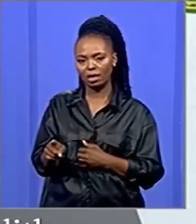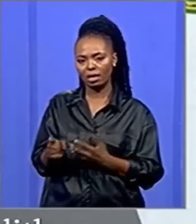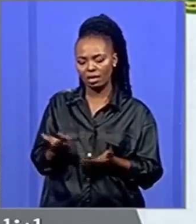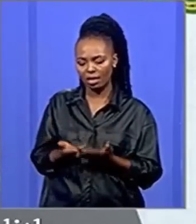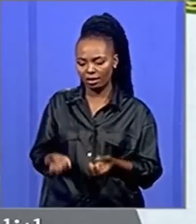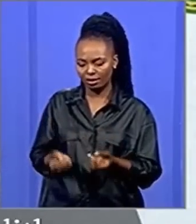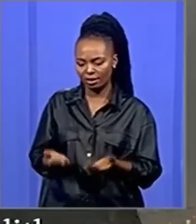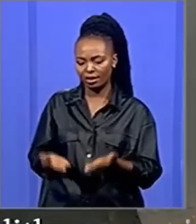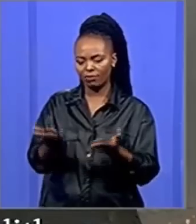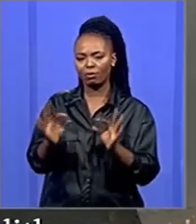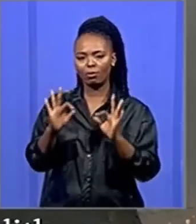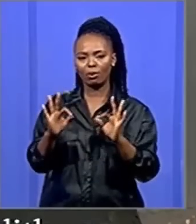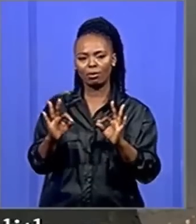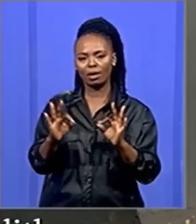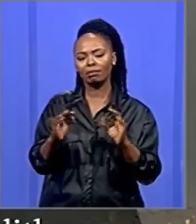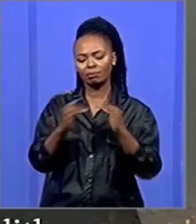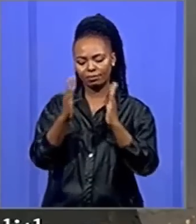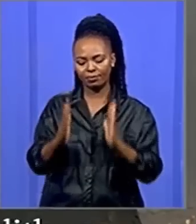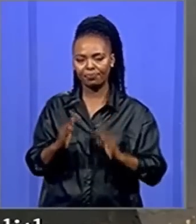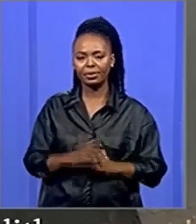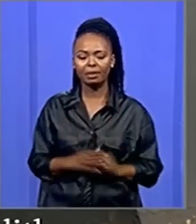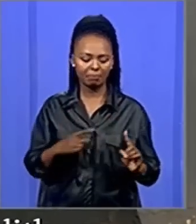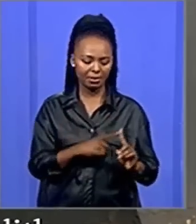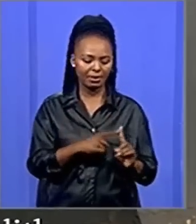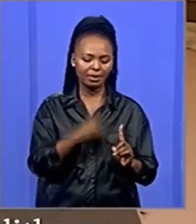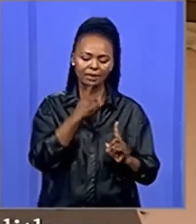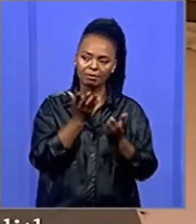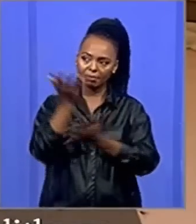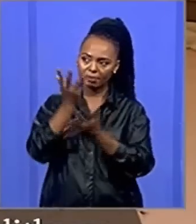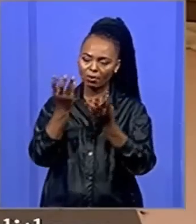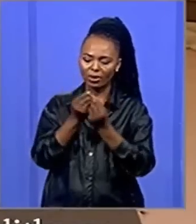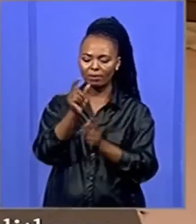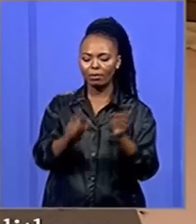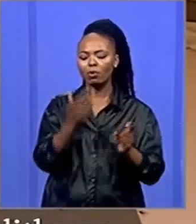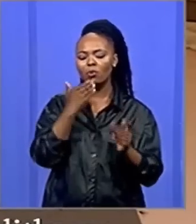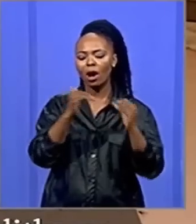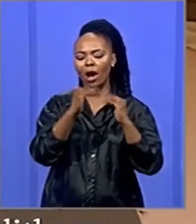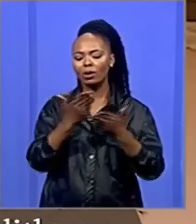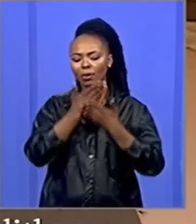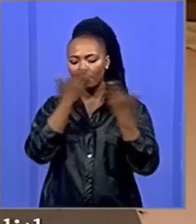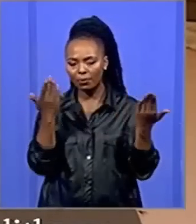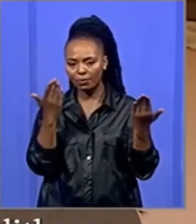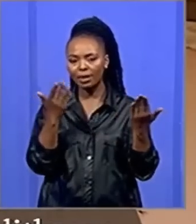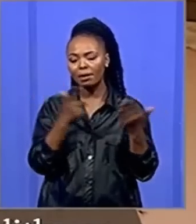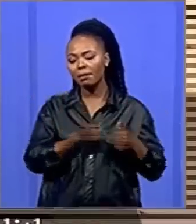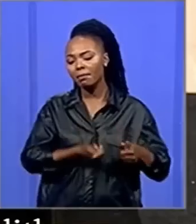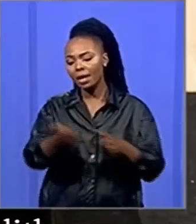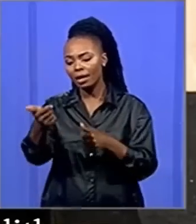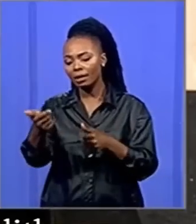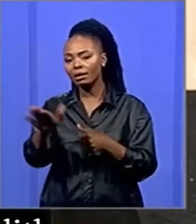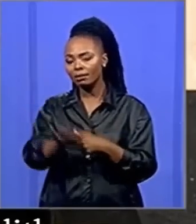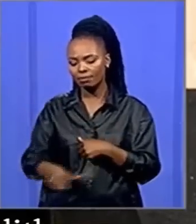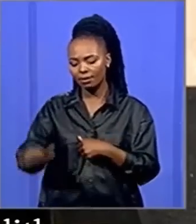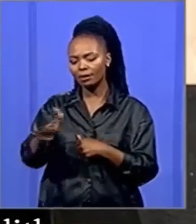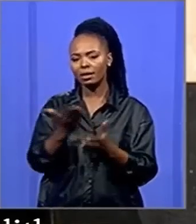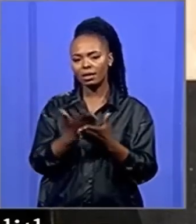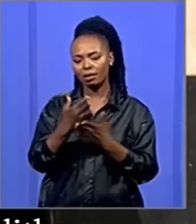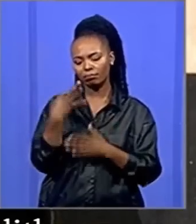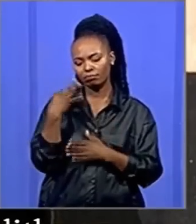a proper settlement. Mashilo ore batla buisana le mahlatsipa ho lwanyane mme a batlang ho kgutlela lehaeng lena a ka etsa